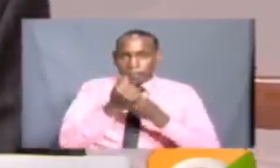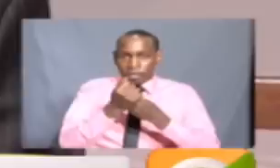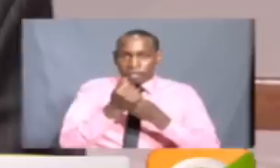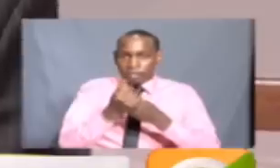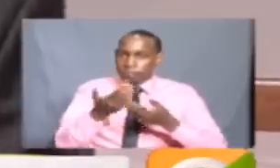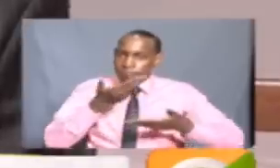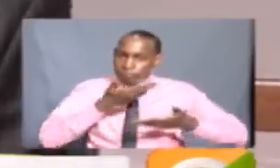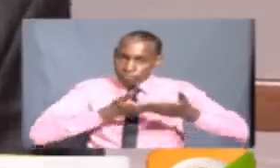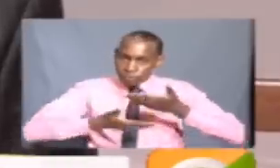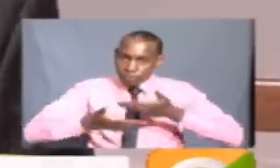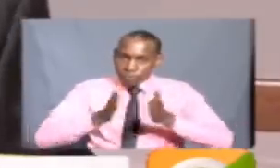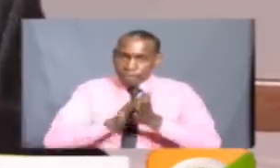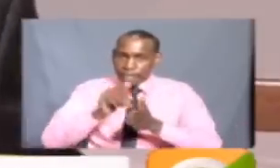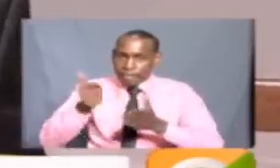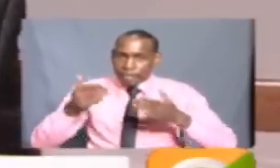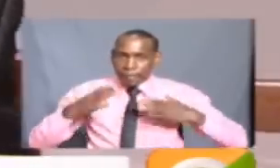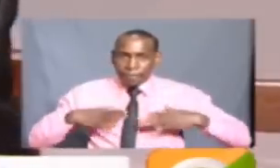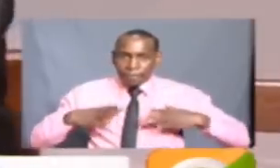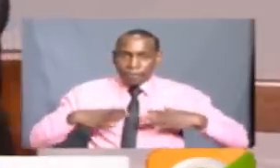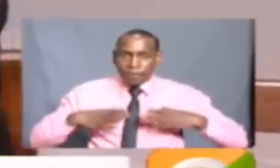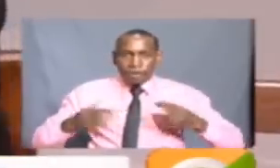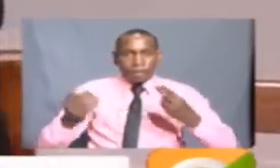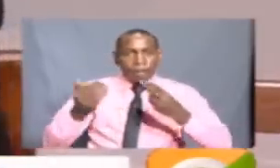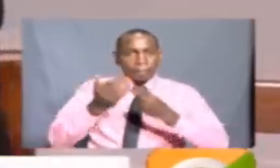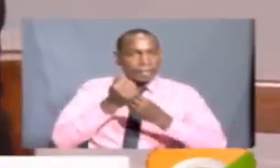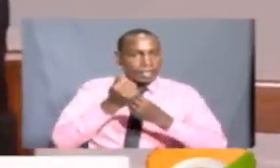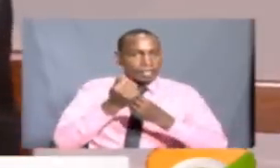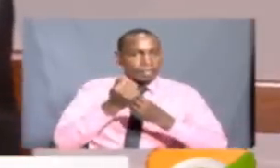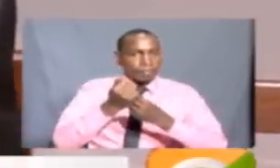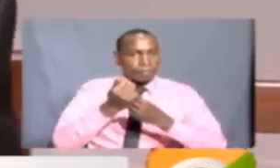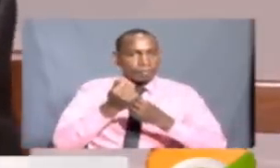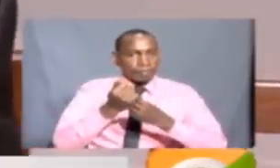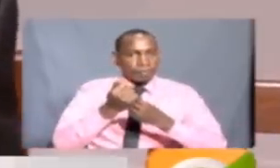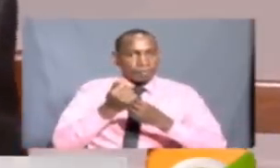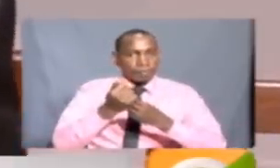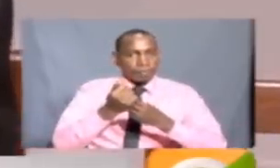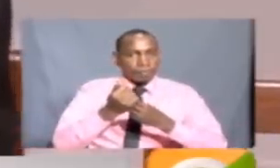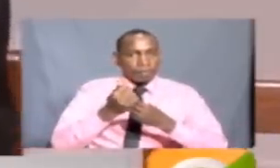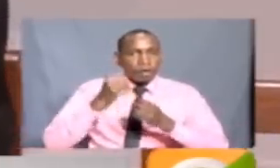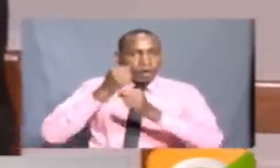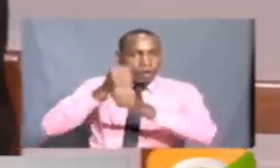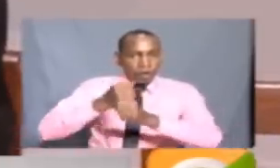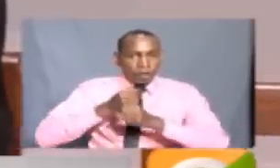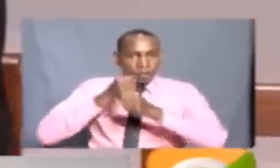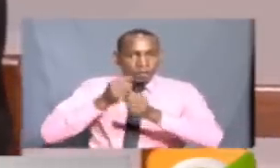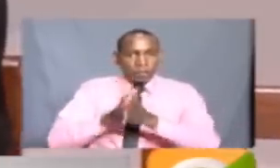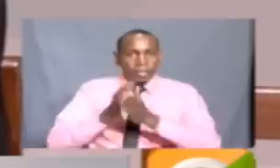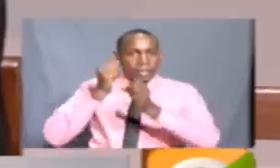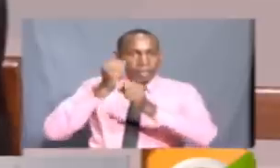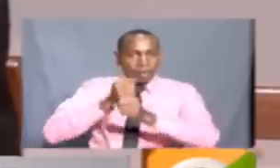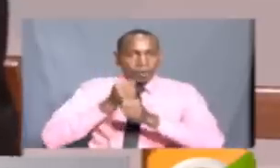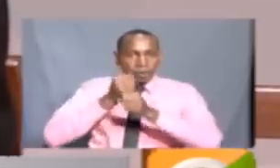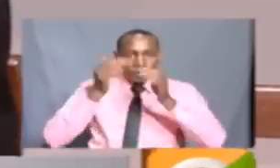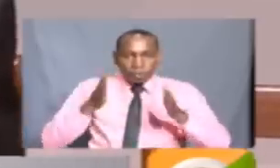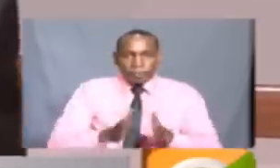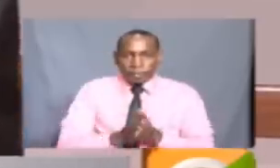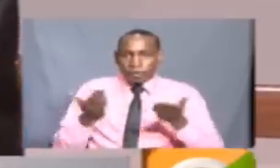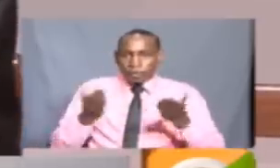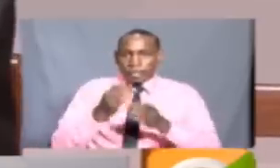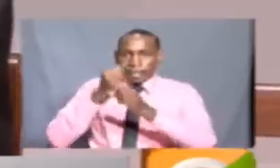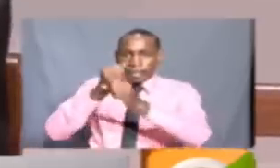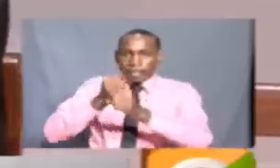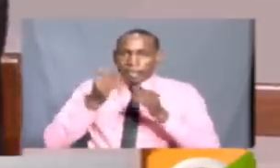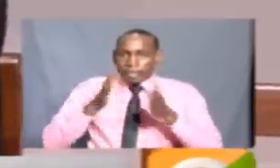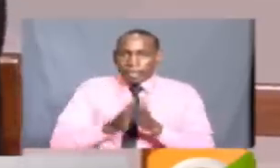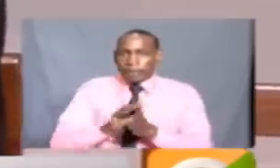with other people is partnership of the horse and the horse rider, where they are the riders and